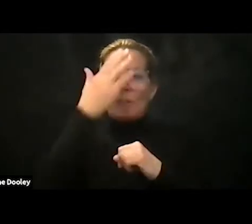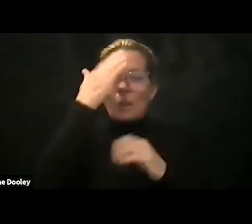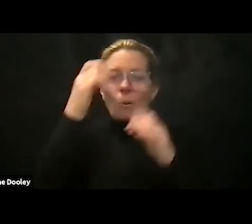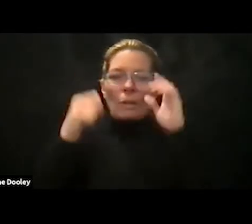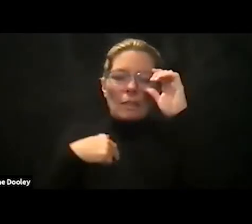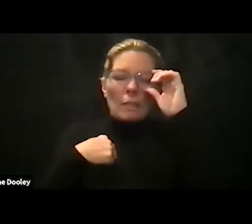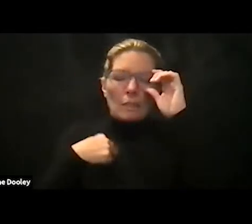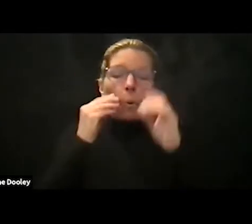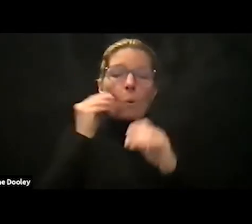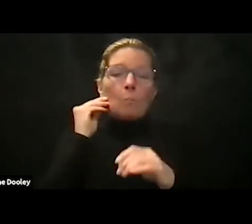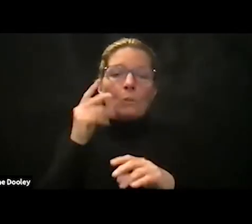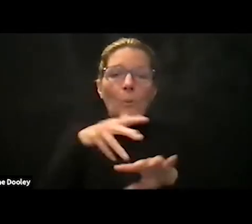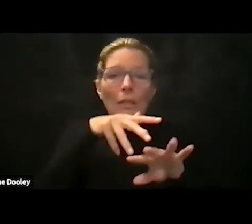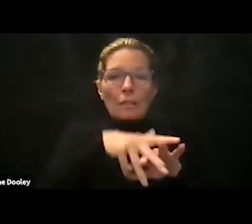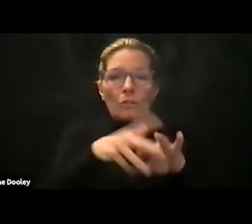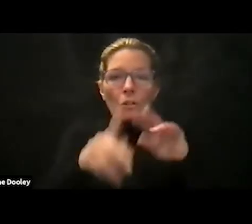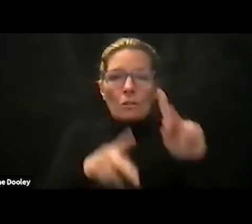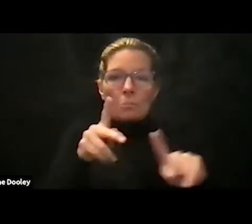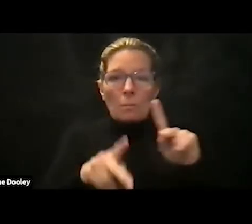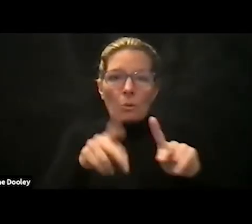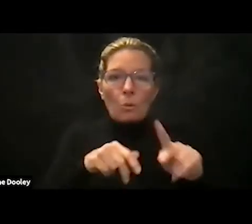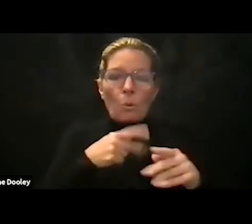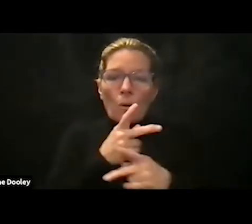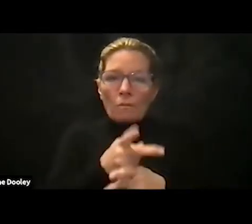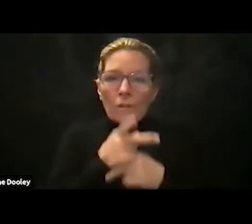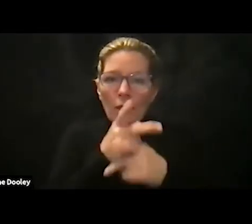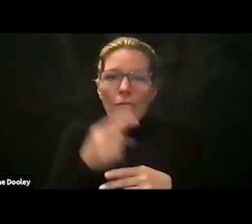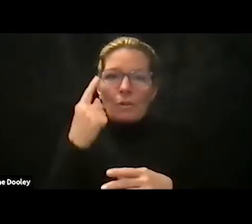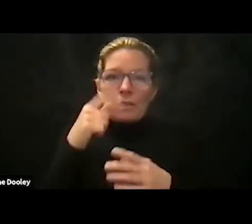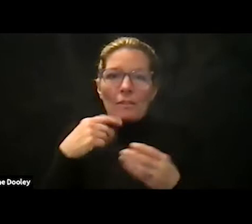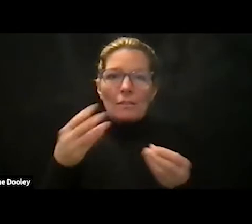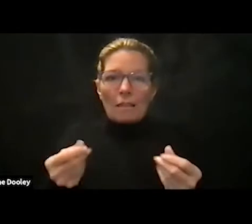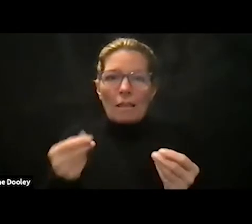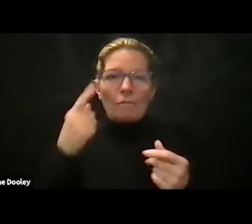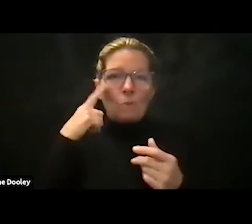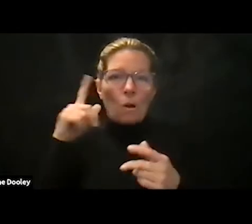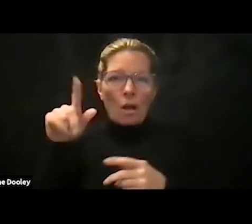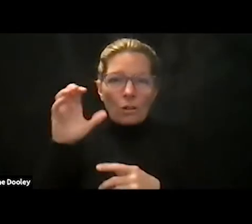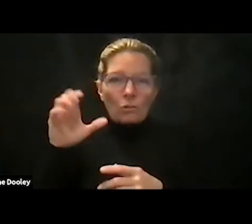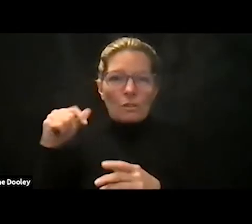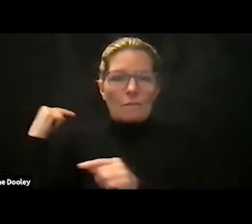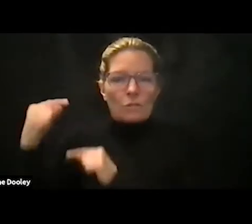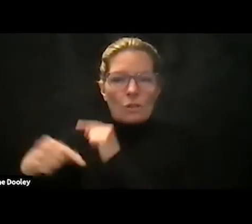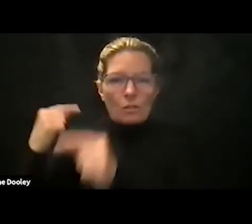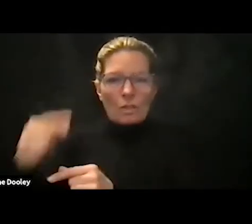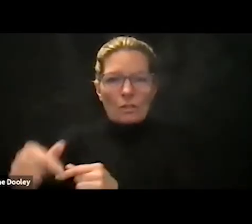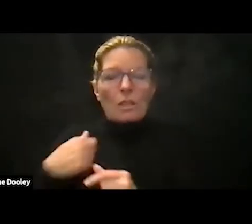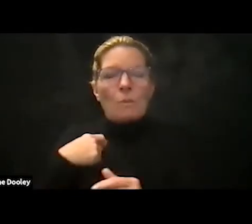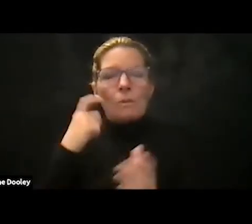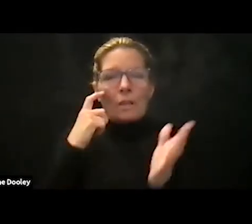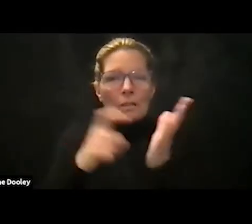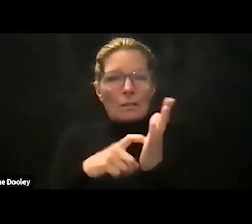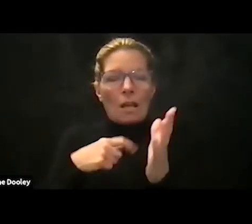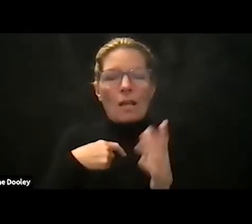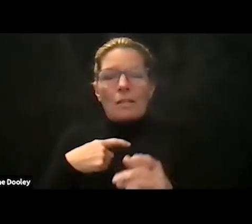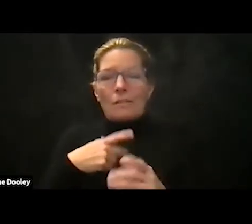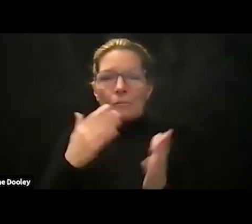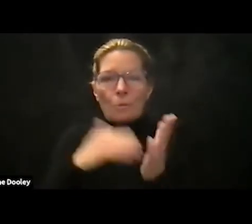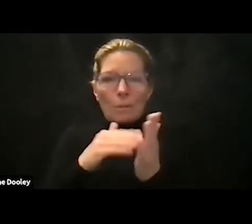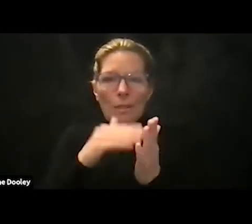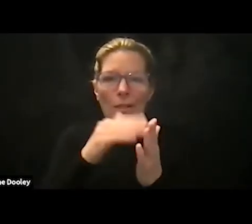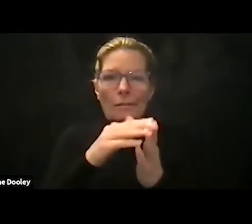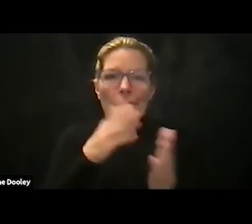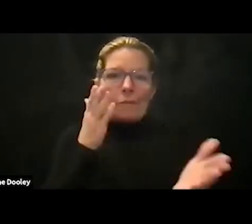Island who have stewarded this land for hundreds of generations. And we recognize the repeated violations of sovereignty